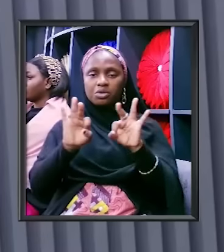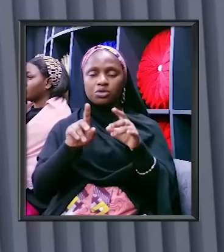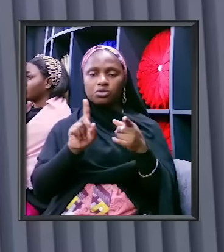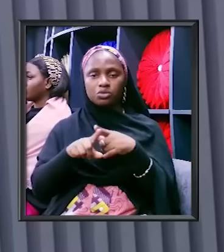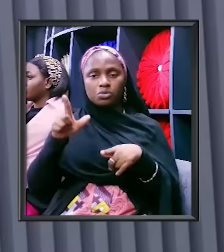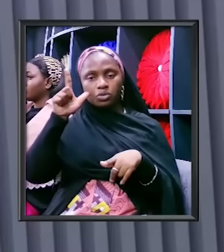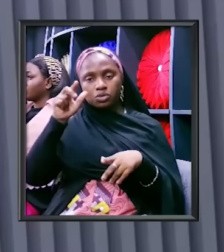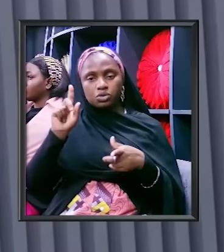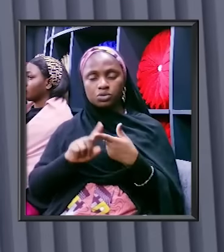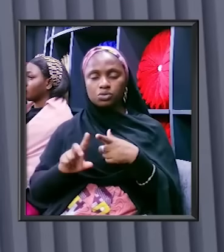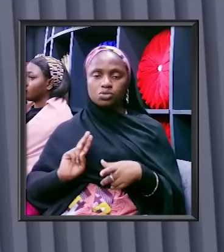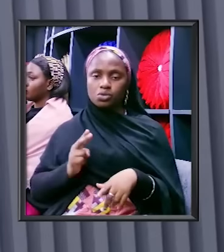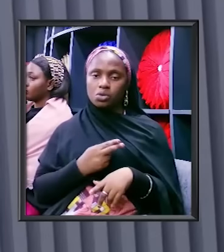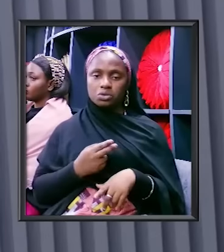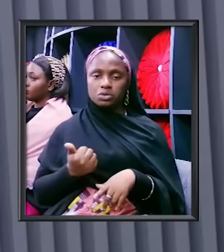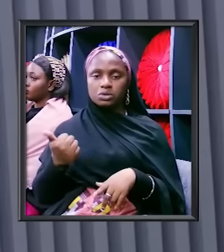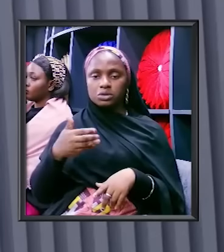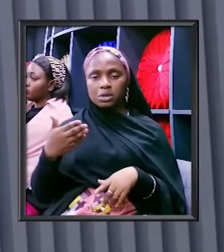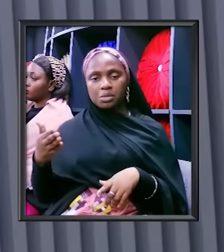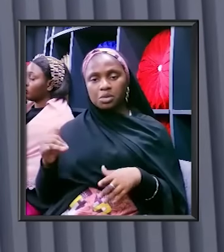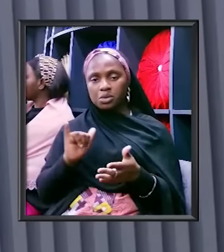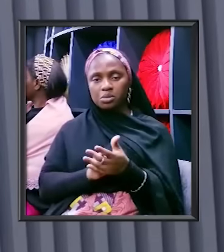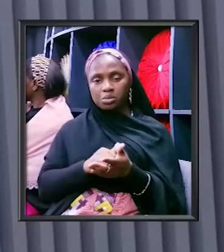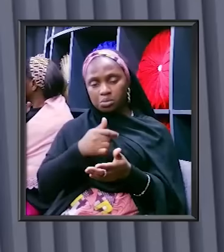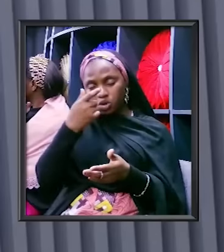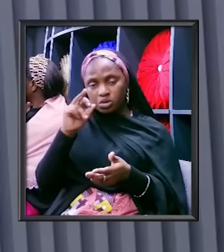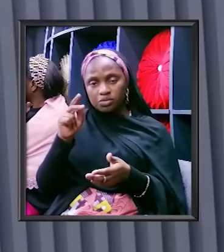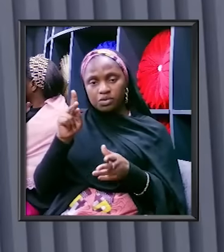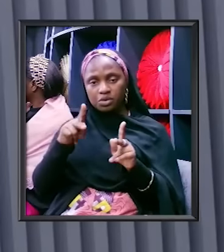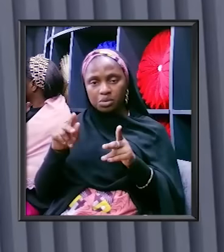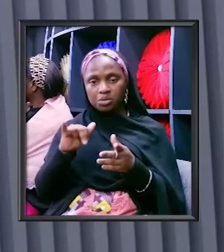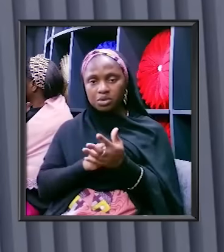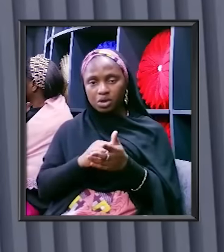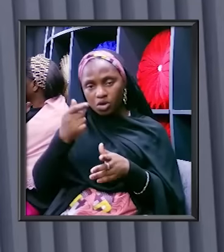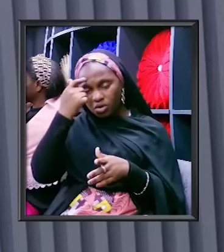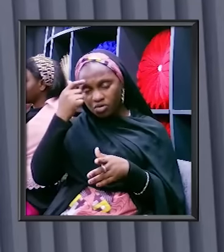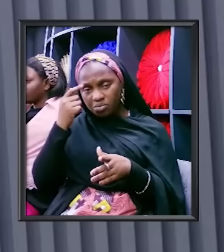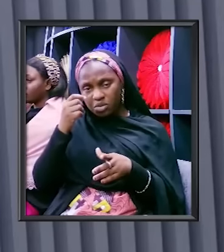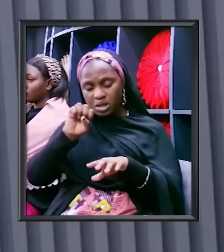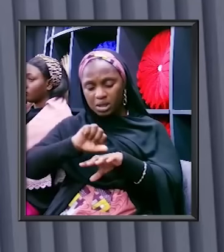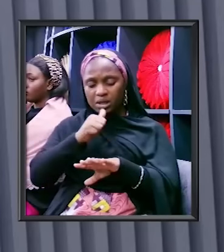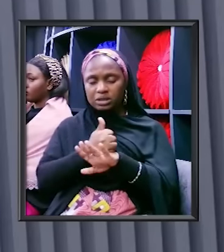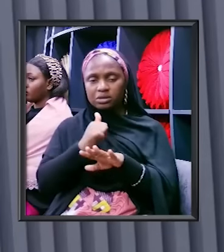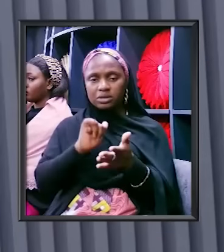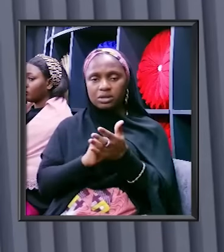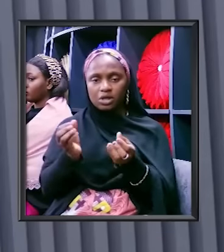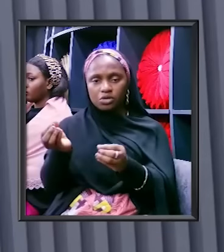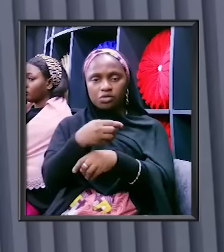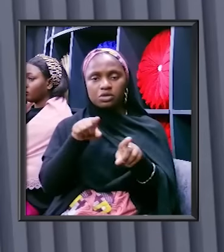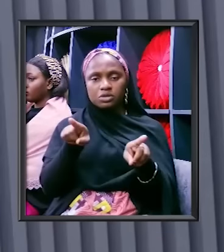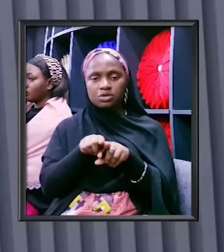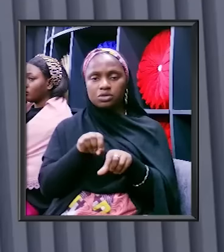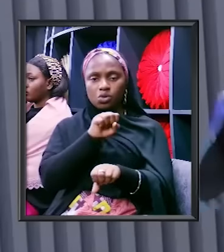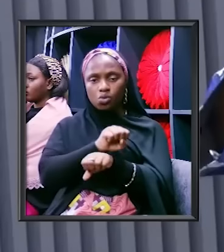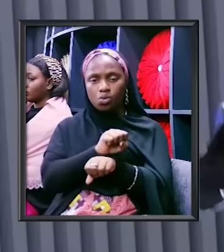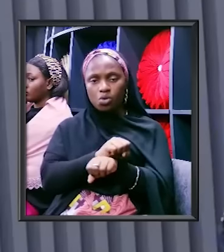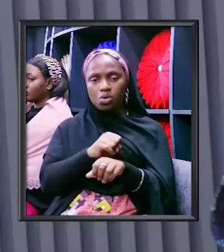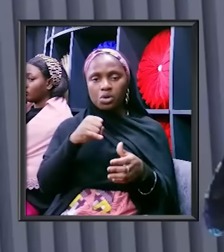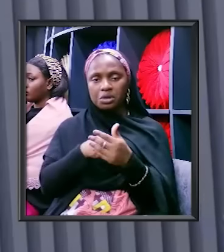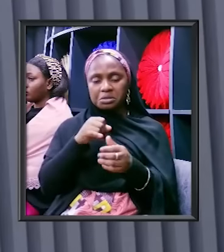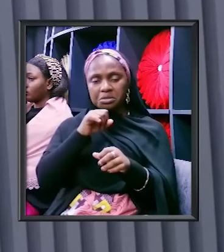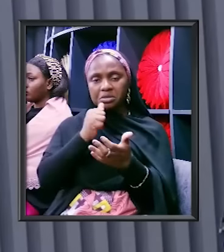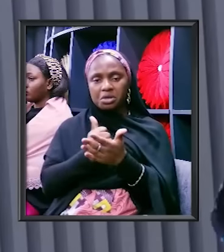us, because now the people, now because of the people, government established that office. And as then they do work, it they help. Now we